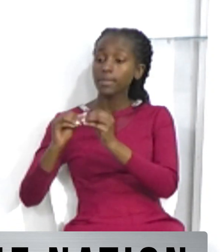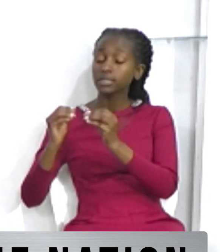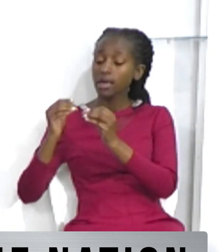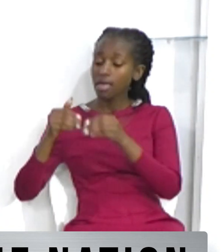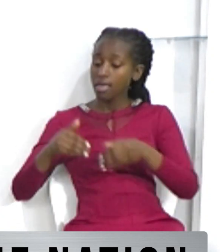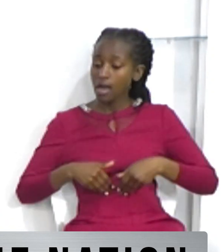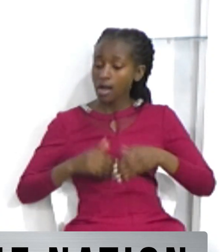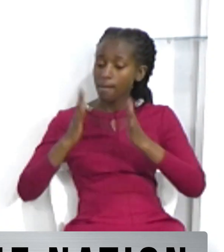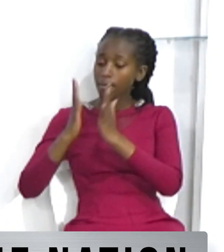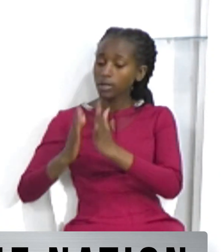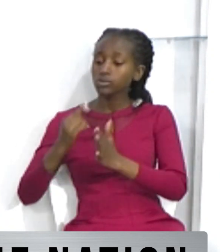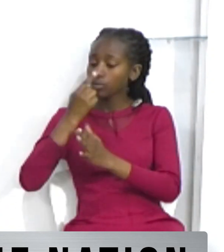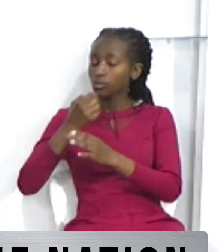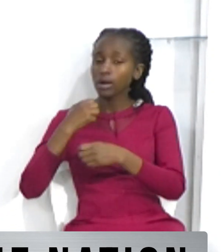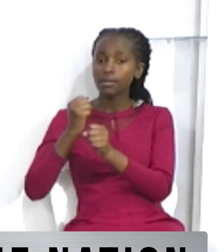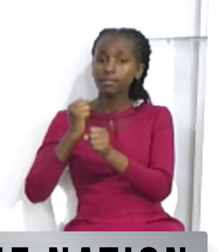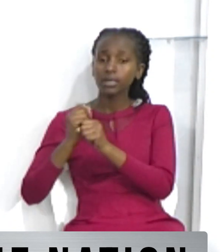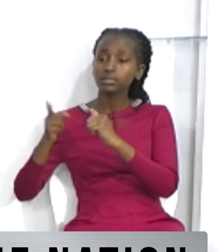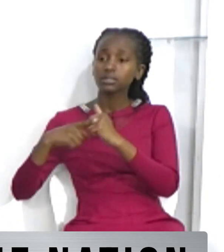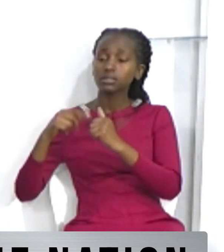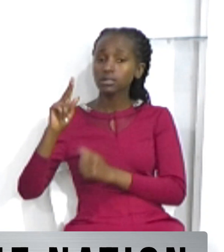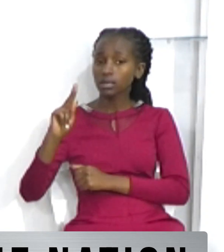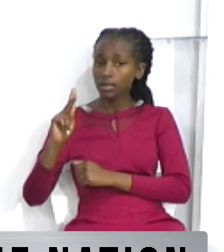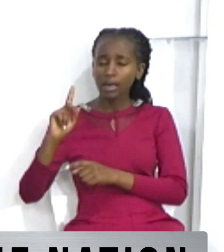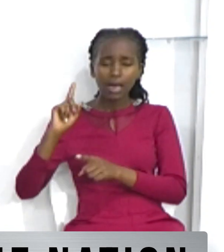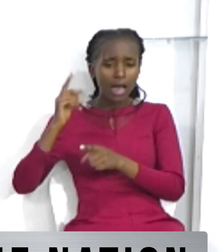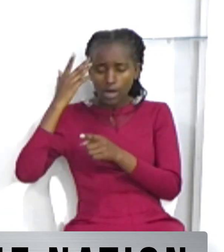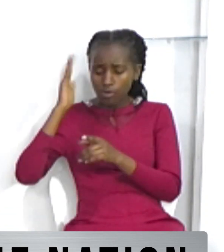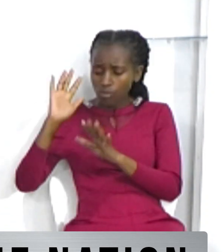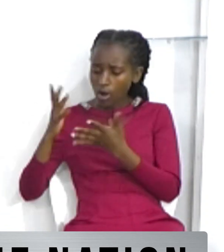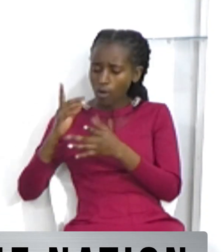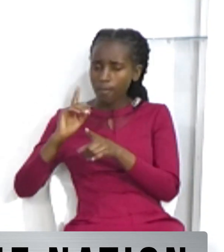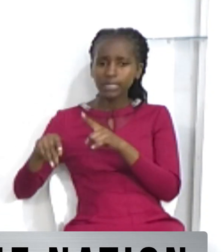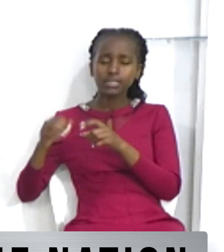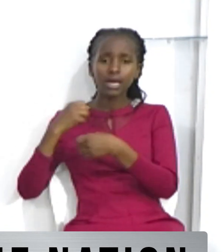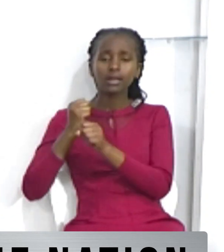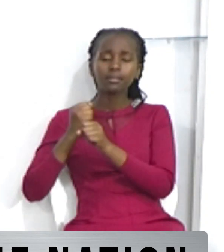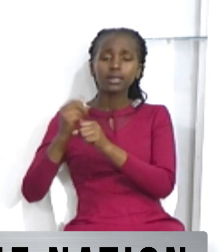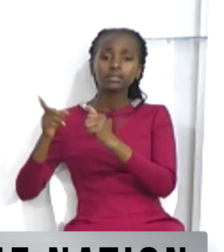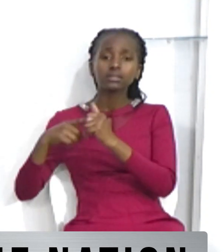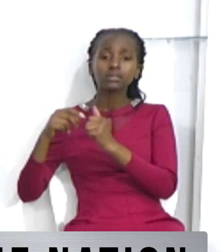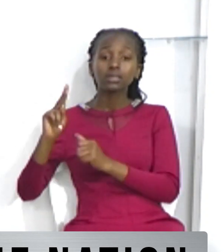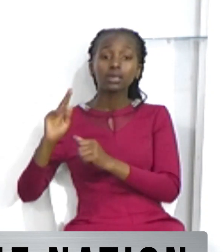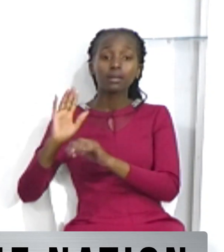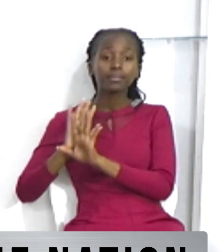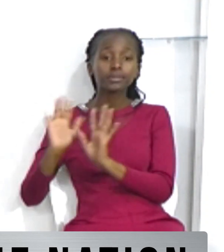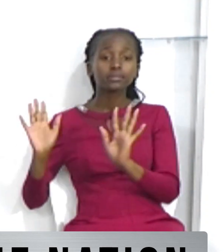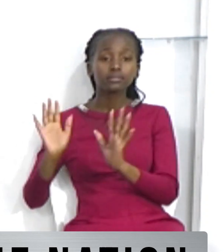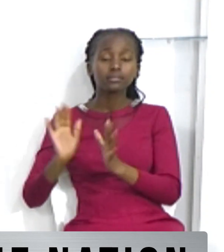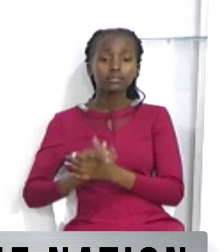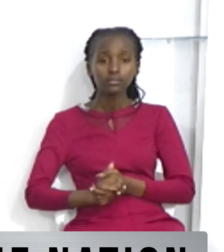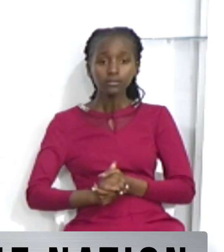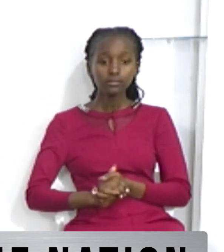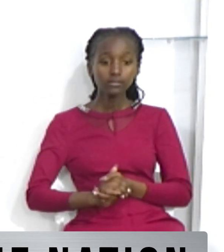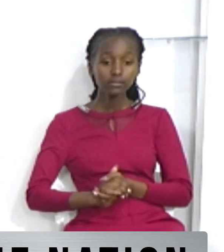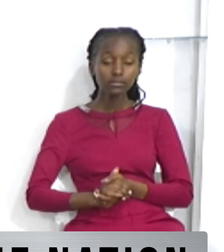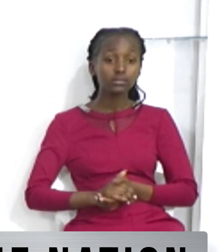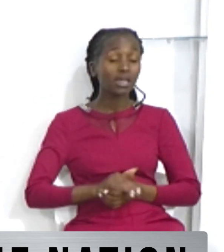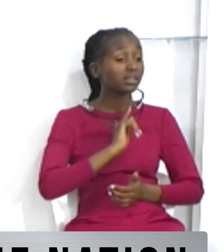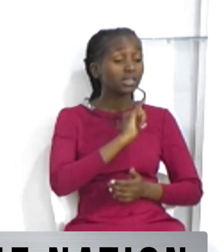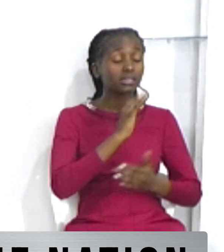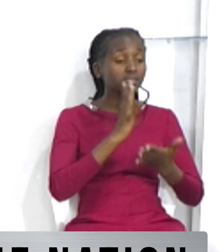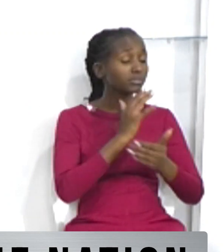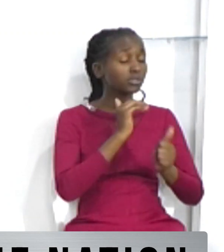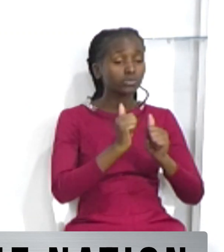6,000 on his phone. I don't know what he was doing, but he made 6,000 just like that. Yes, and that is what we call that